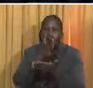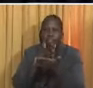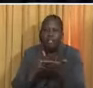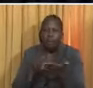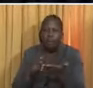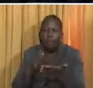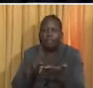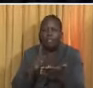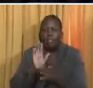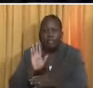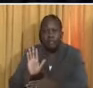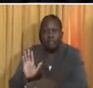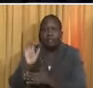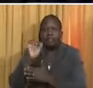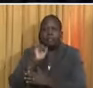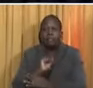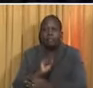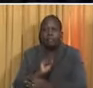itself